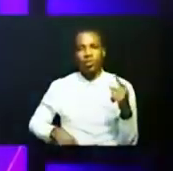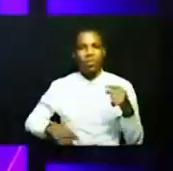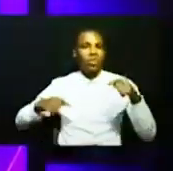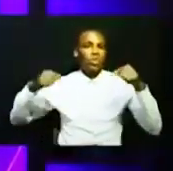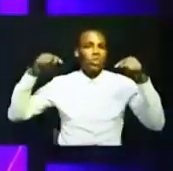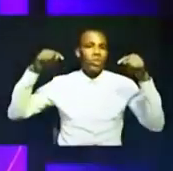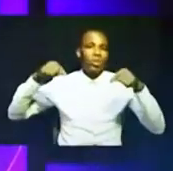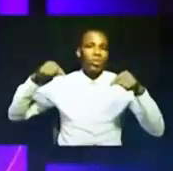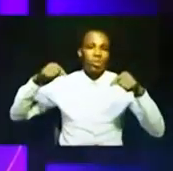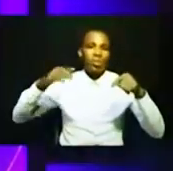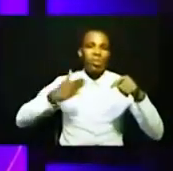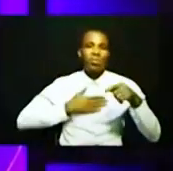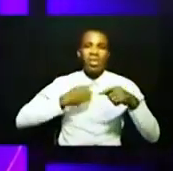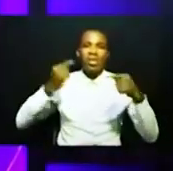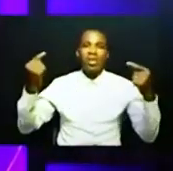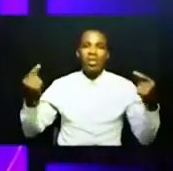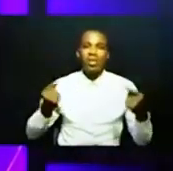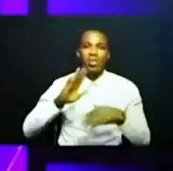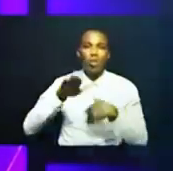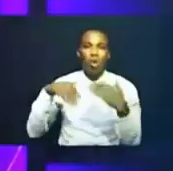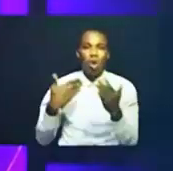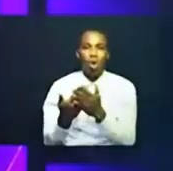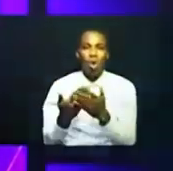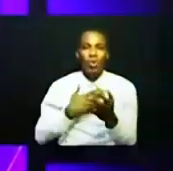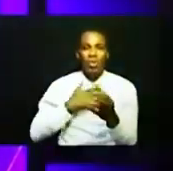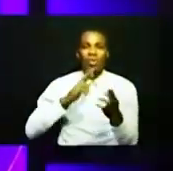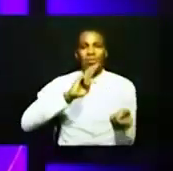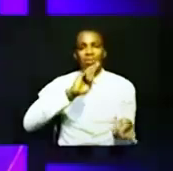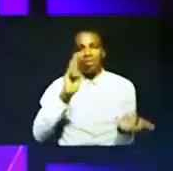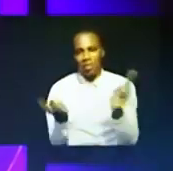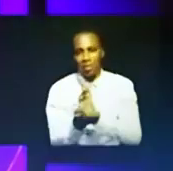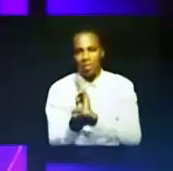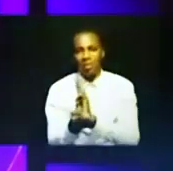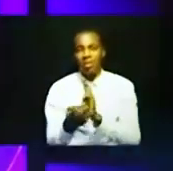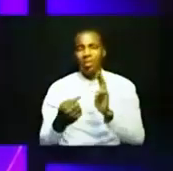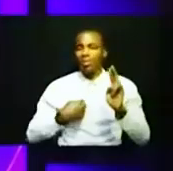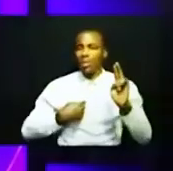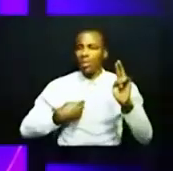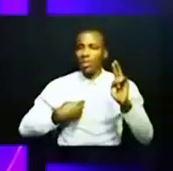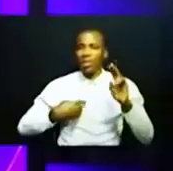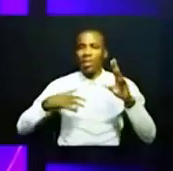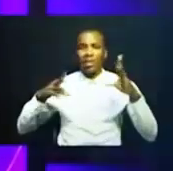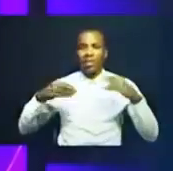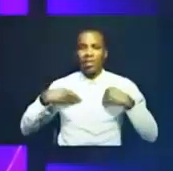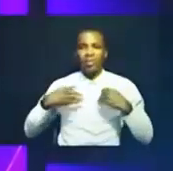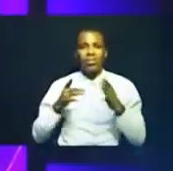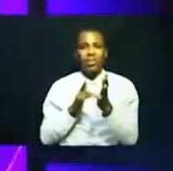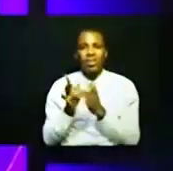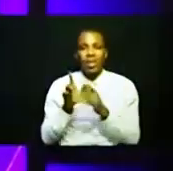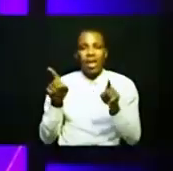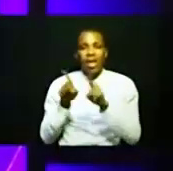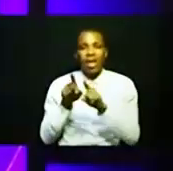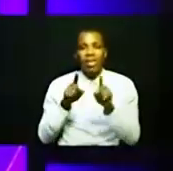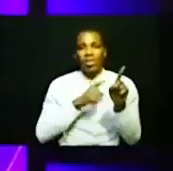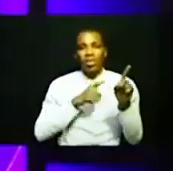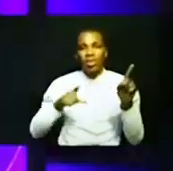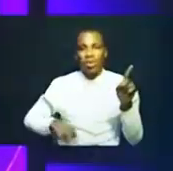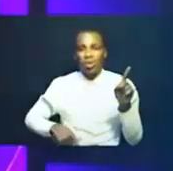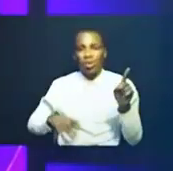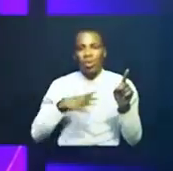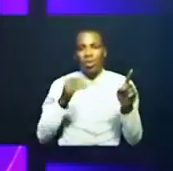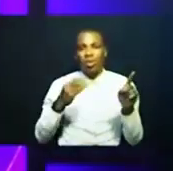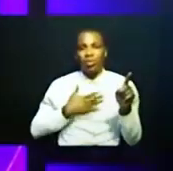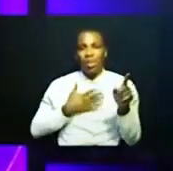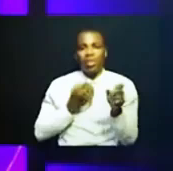today I repent of my sins and I accept Jesus as my Lord and personal Savior. You